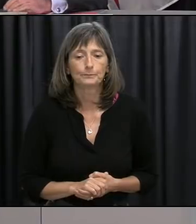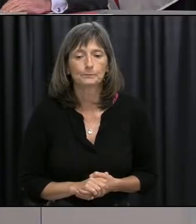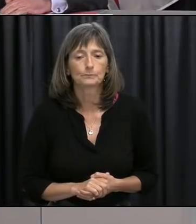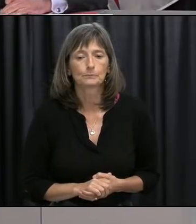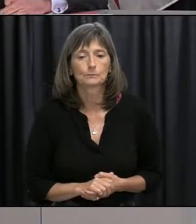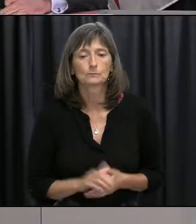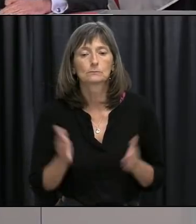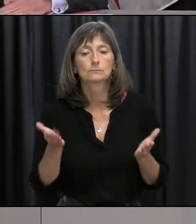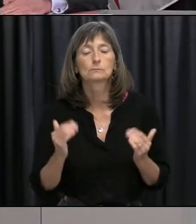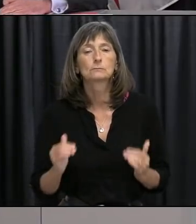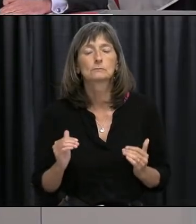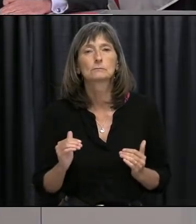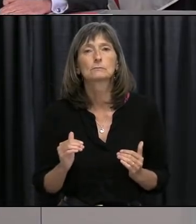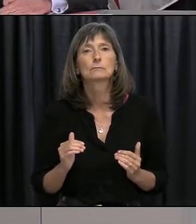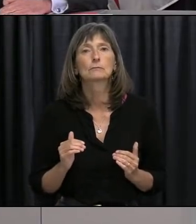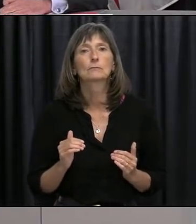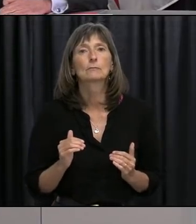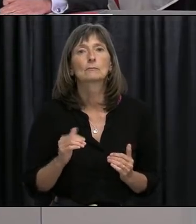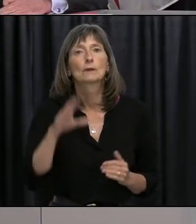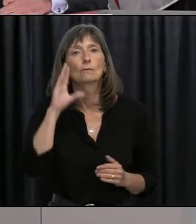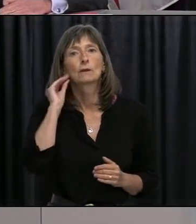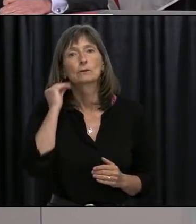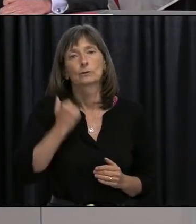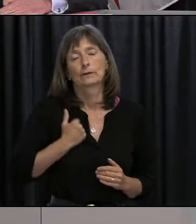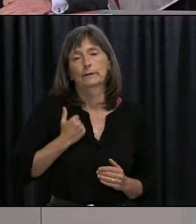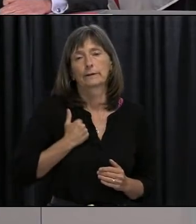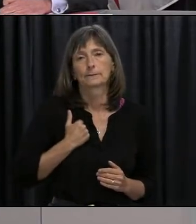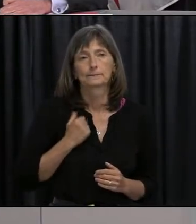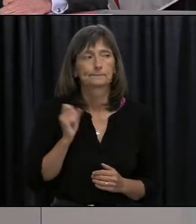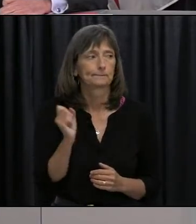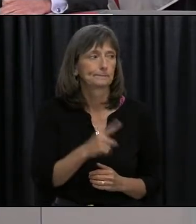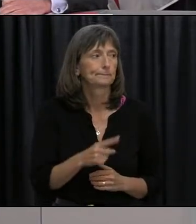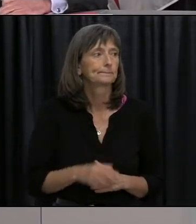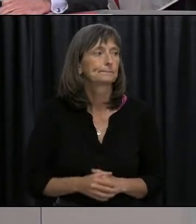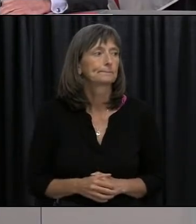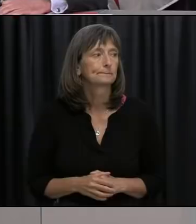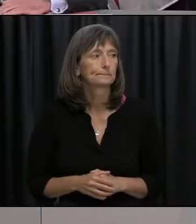Our next questions are from Patrick Butler of Radio Canada. Please go ahead.